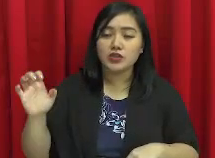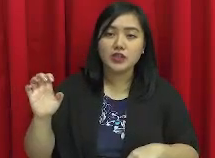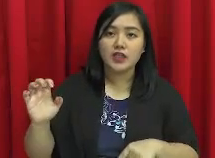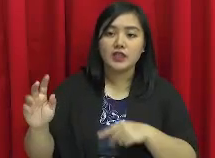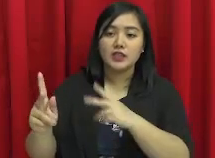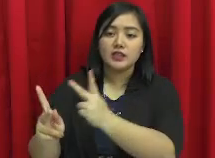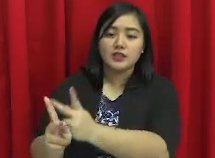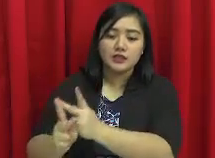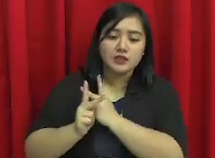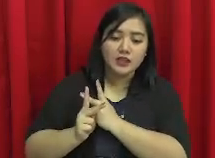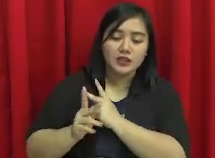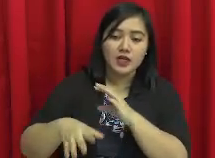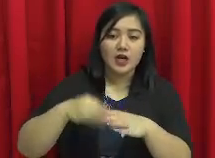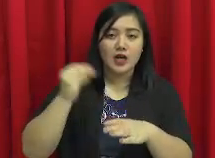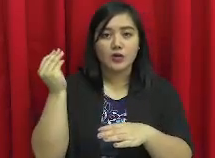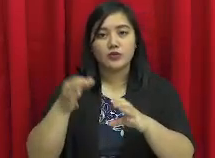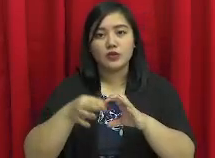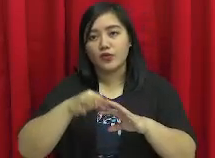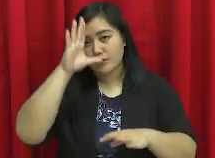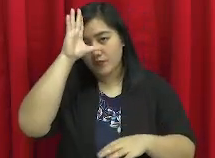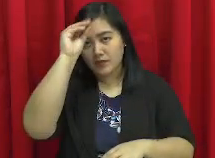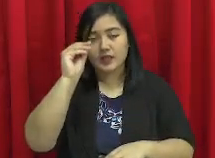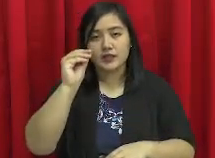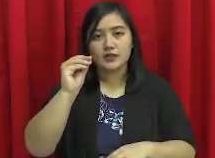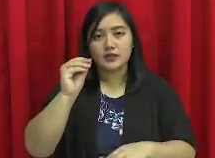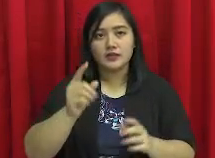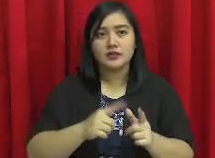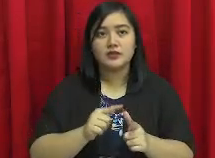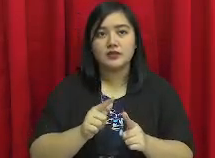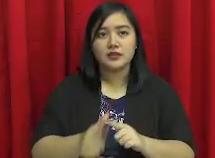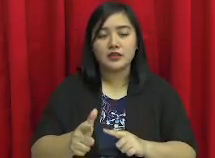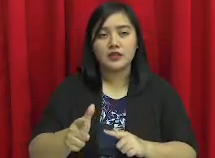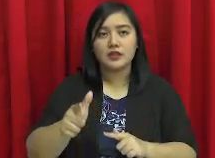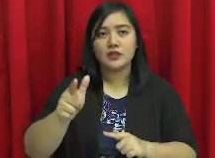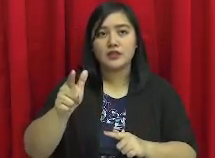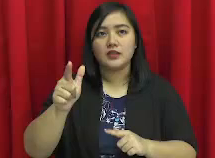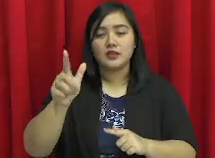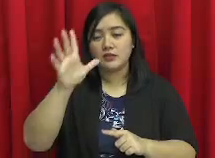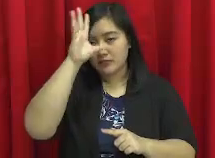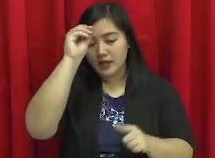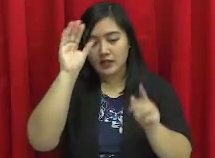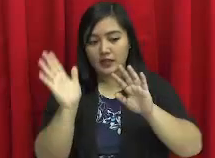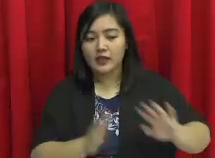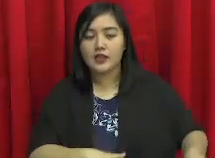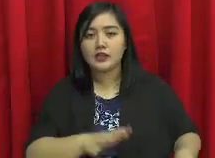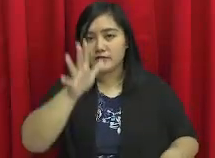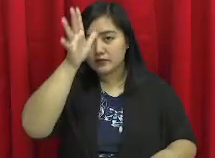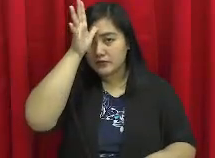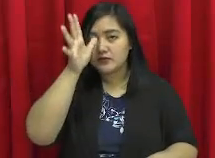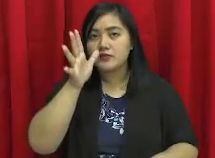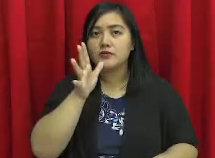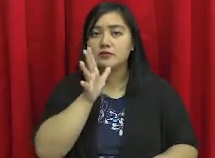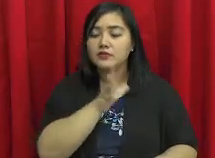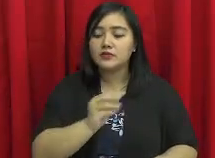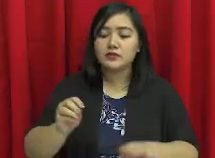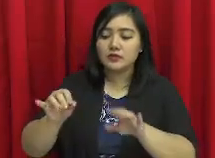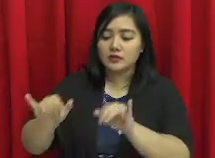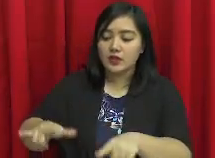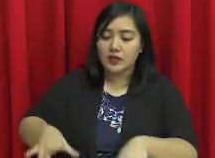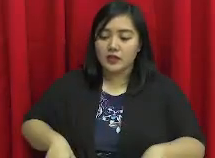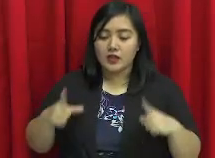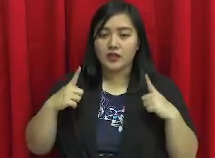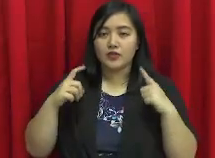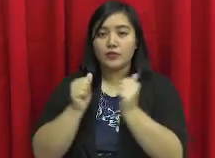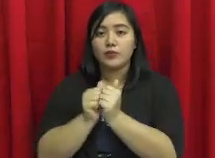father and his mother, and shall cleave unto his wife, and they shall be one flesh. Tignan niyo po sa